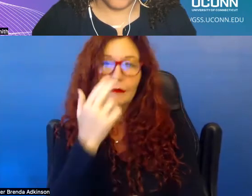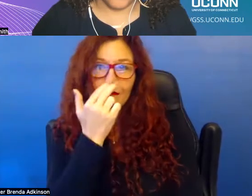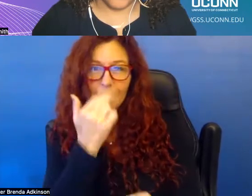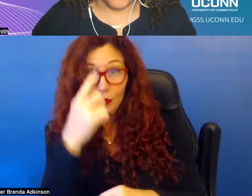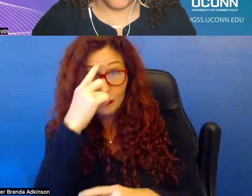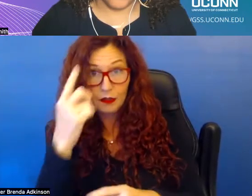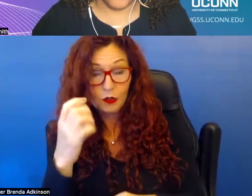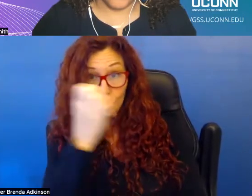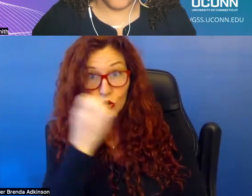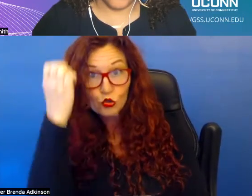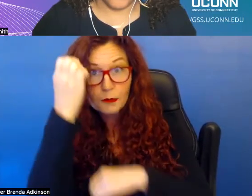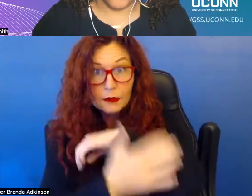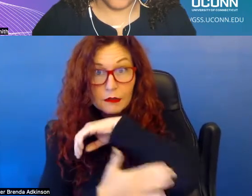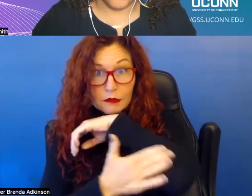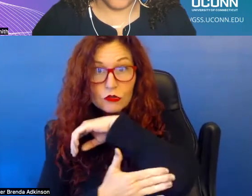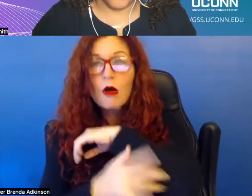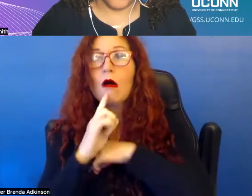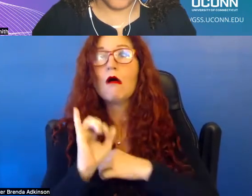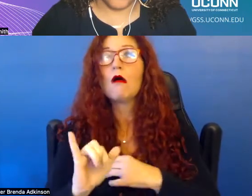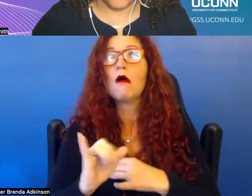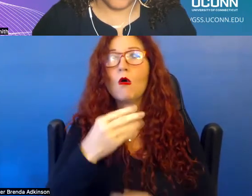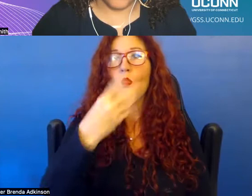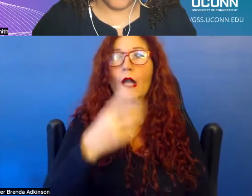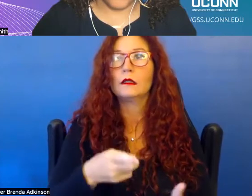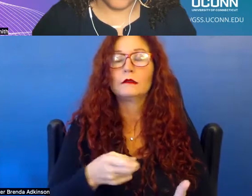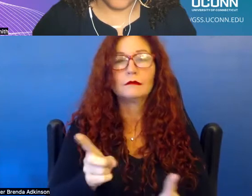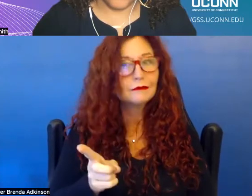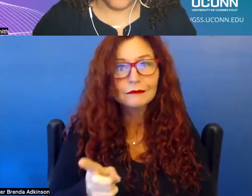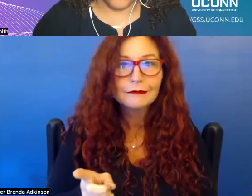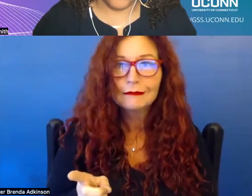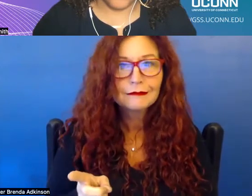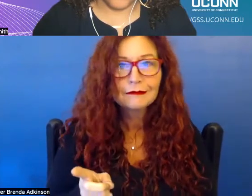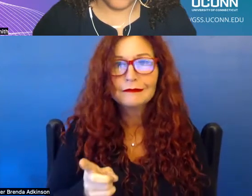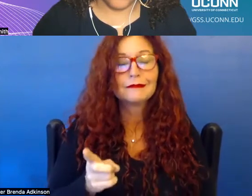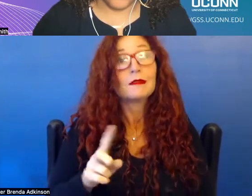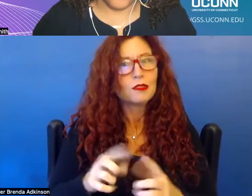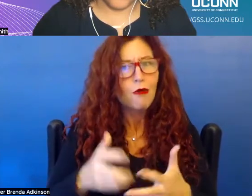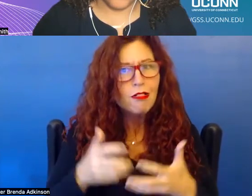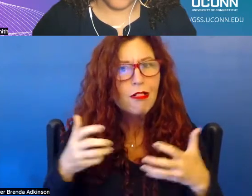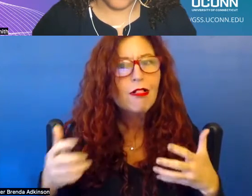definitely it was white queer feminists who were very involved with